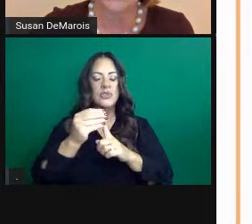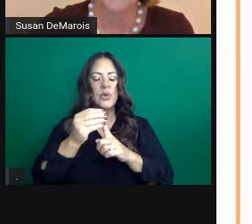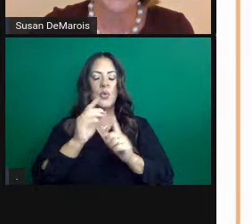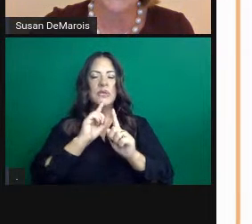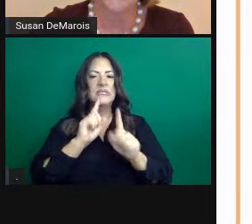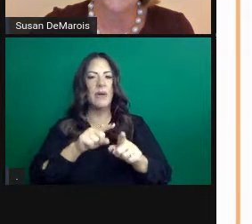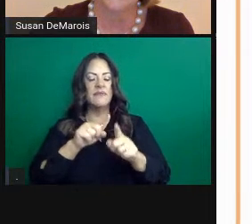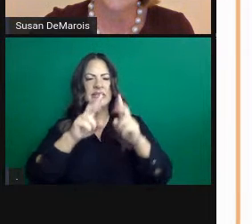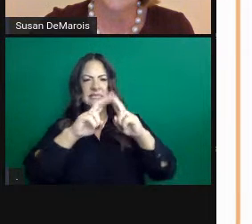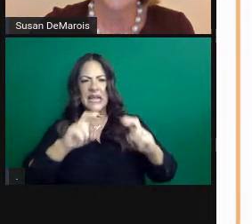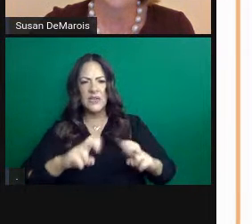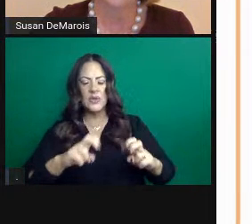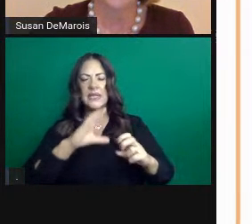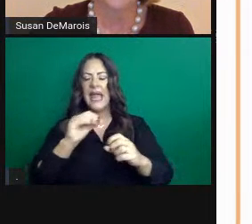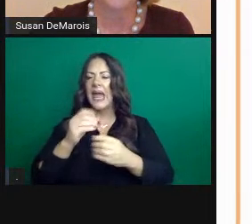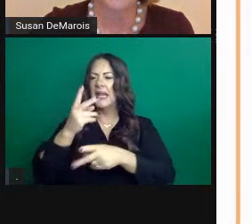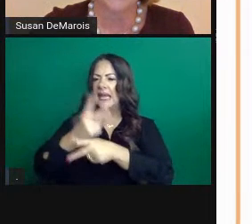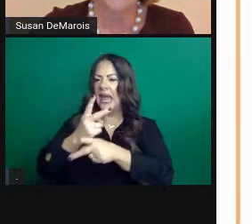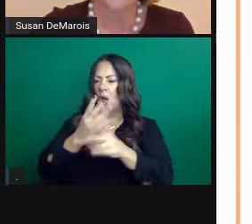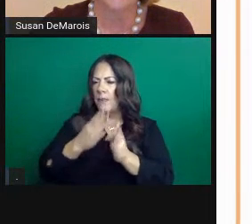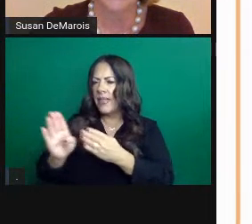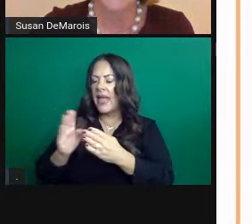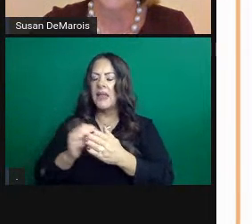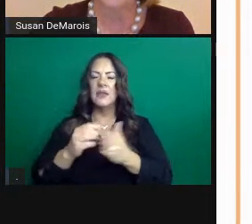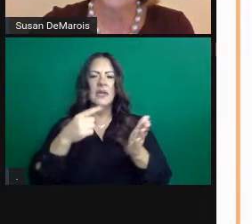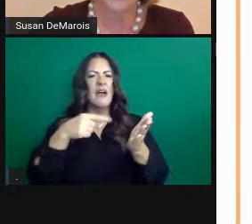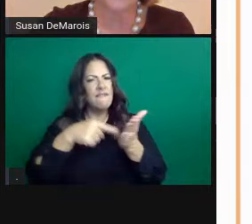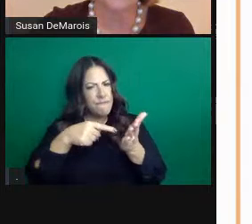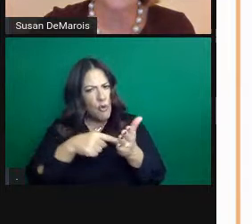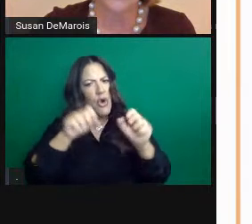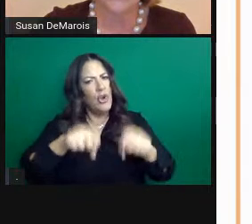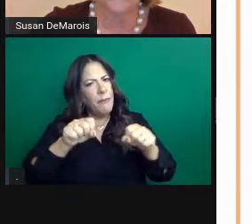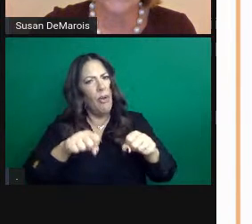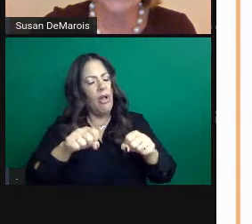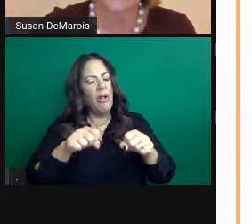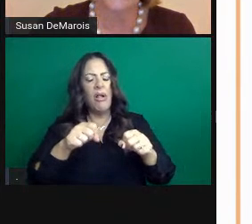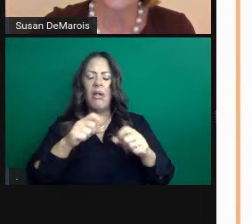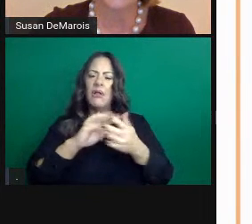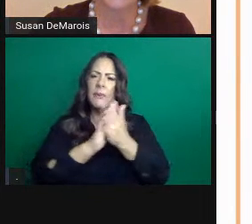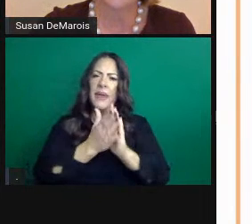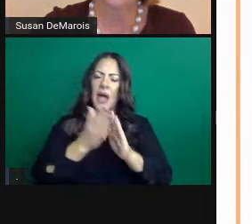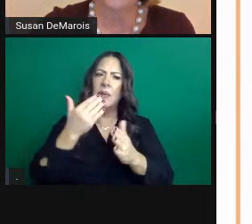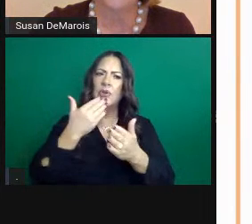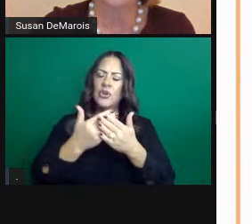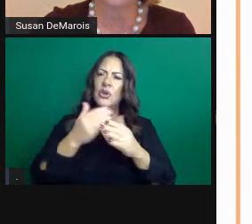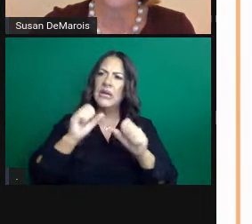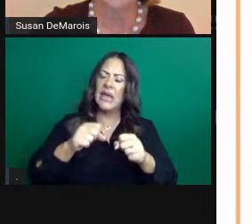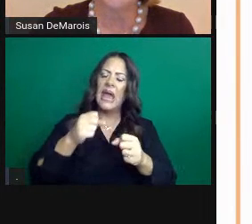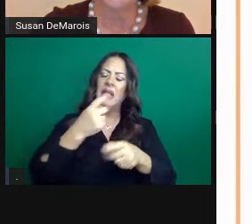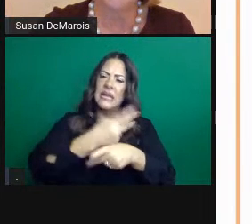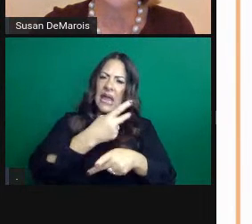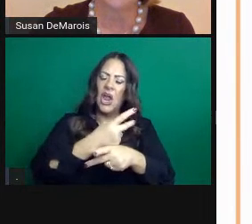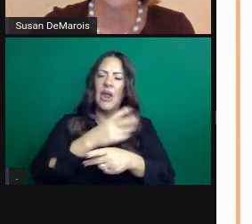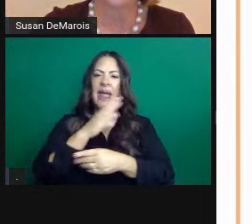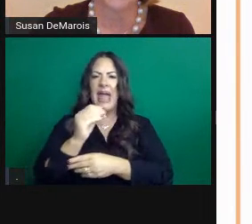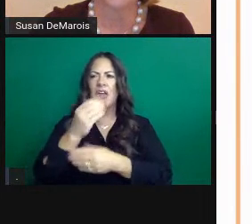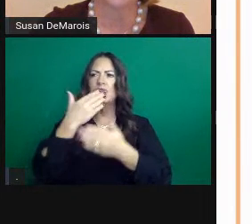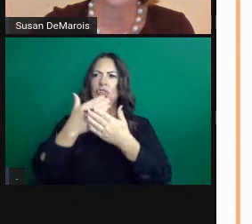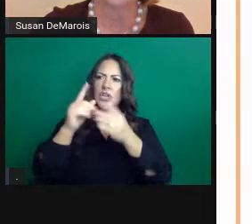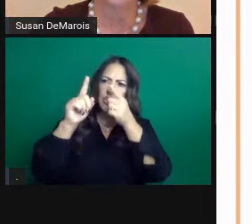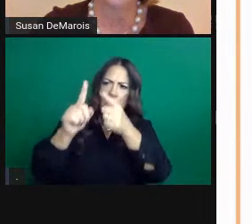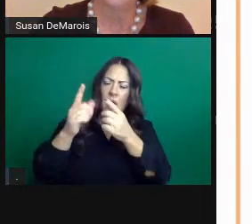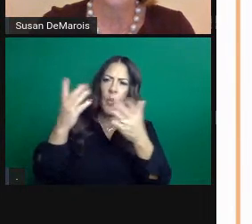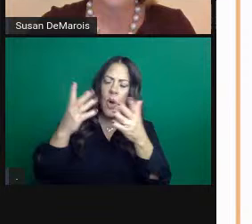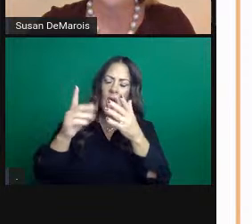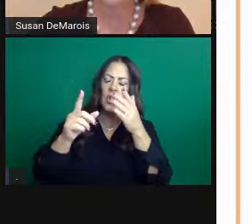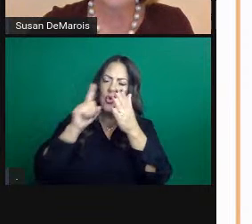diagnosis and care planning, affordable care, and targeted research focused on women and people of